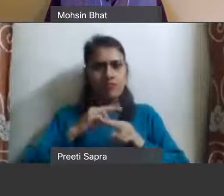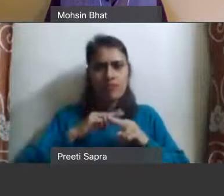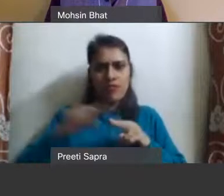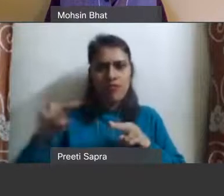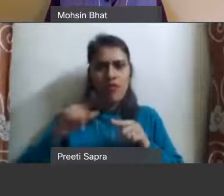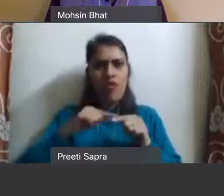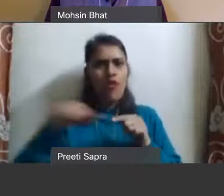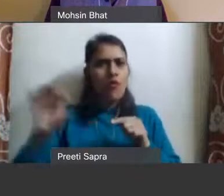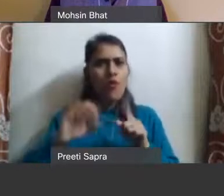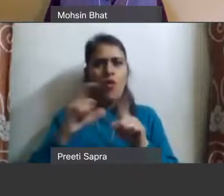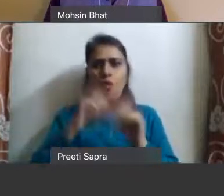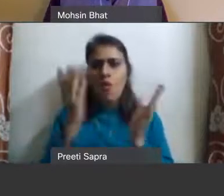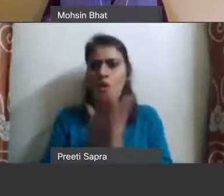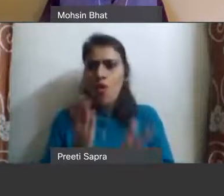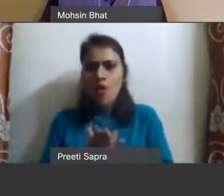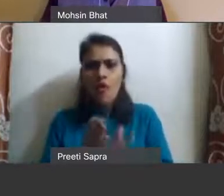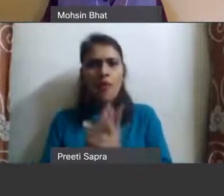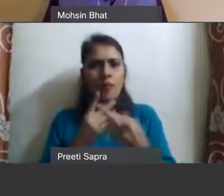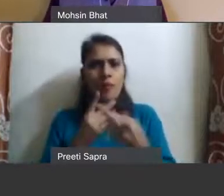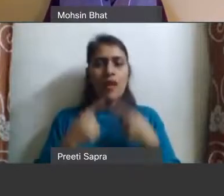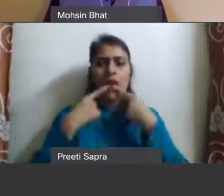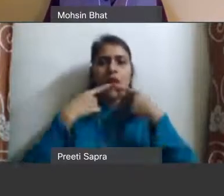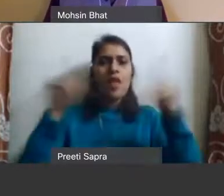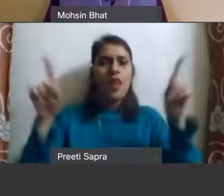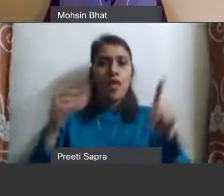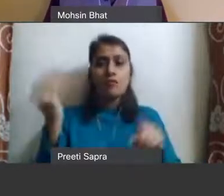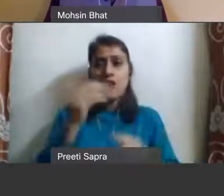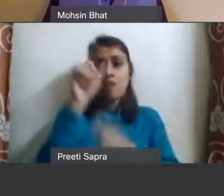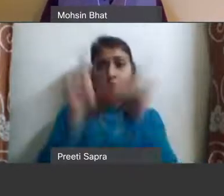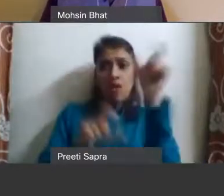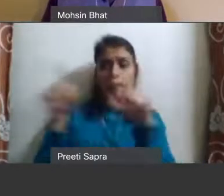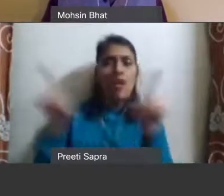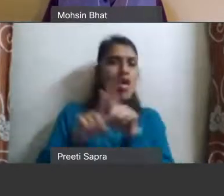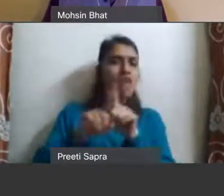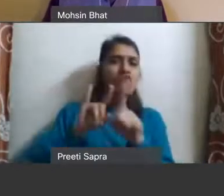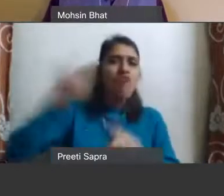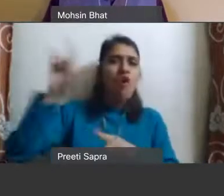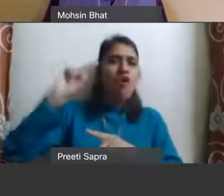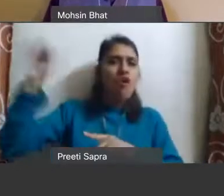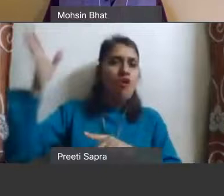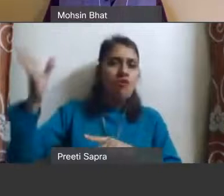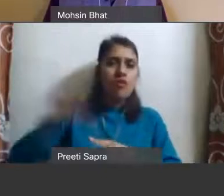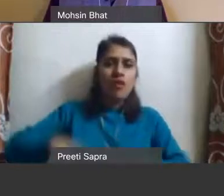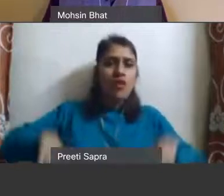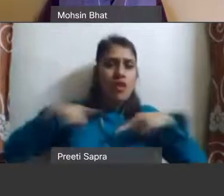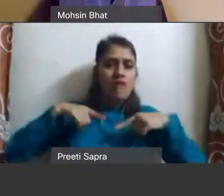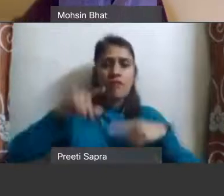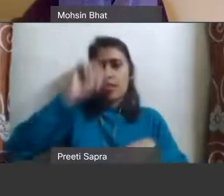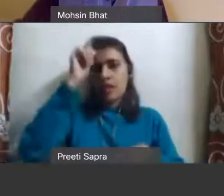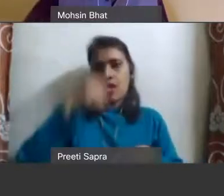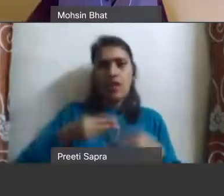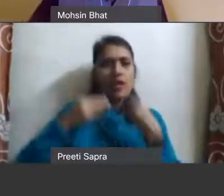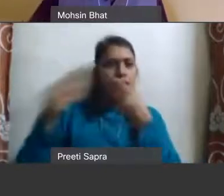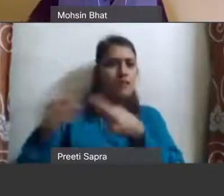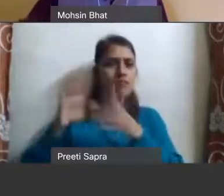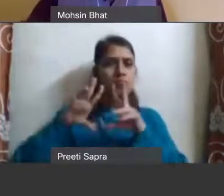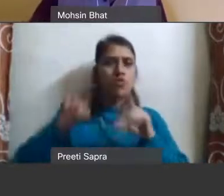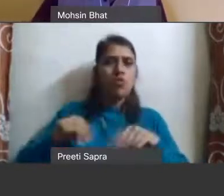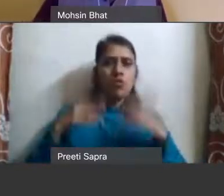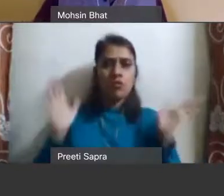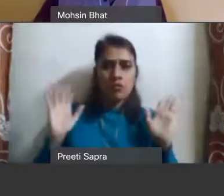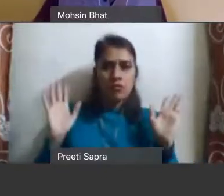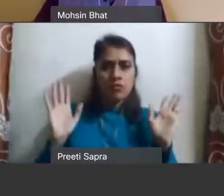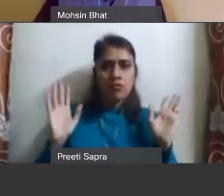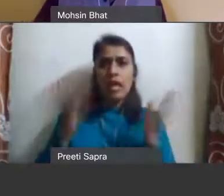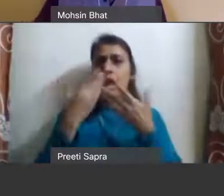entrenching documentary regimes, by declaring certain people as foreigners or not giving people citizenship status, excluding them from any